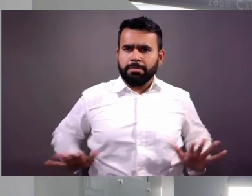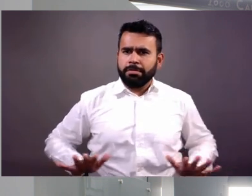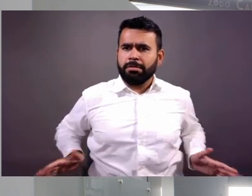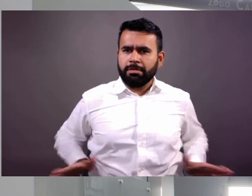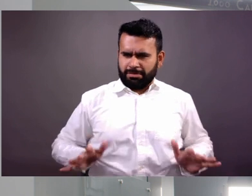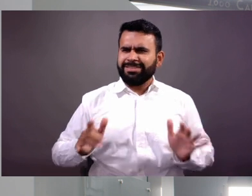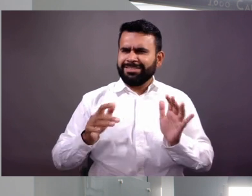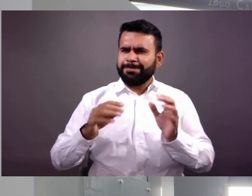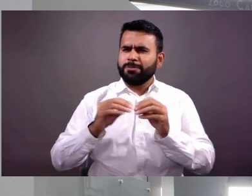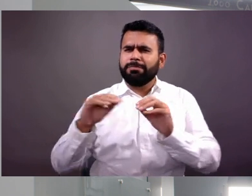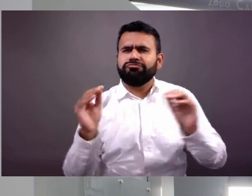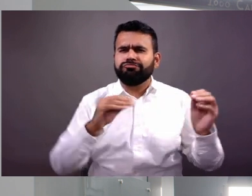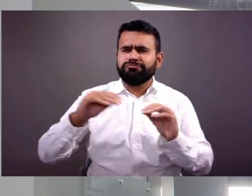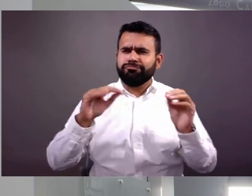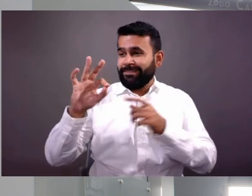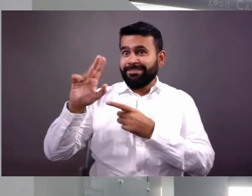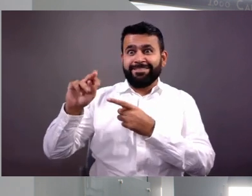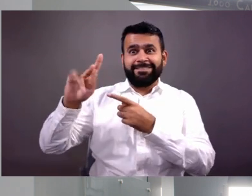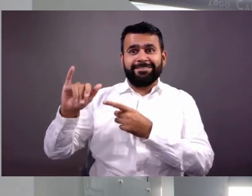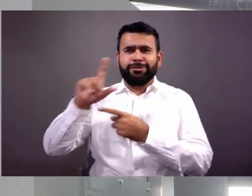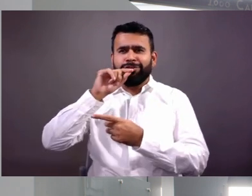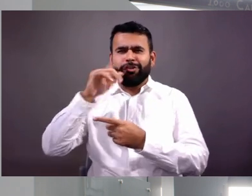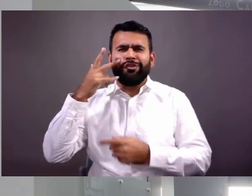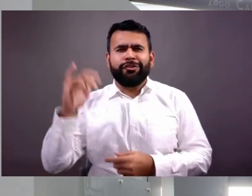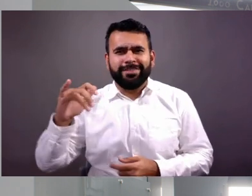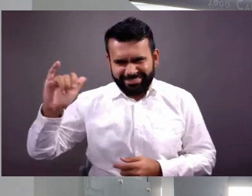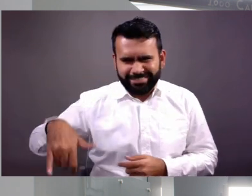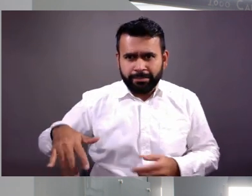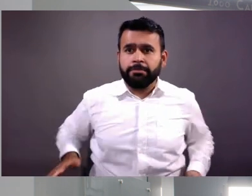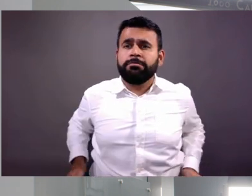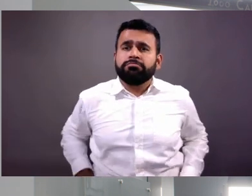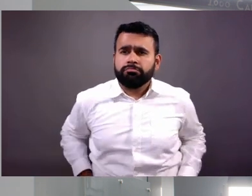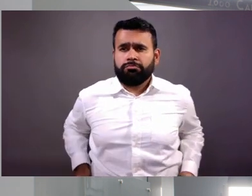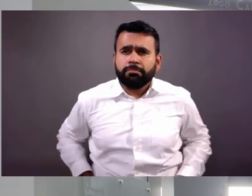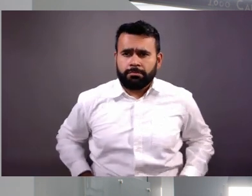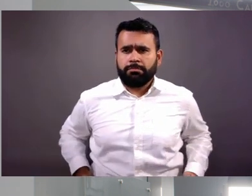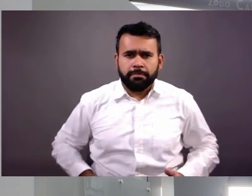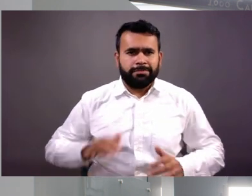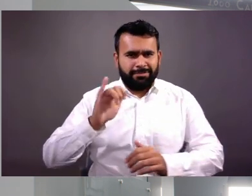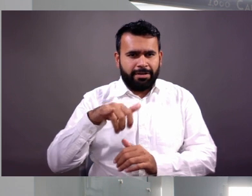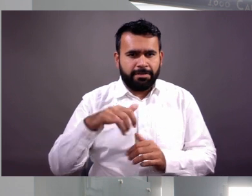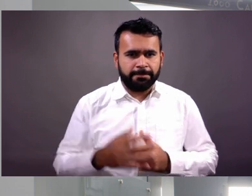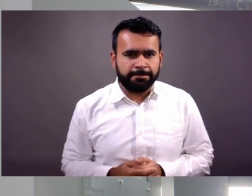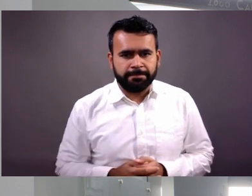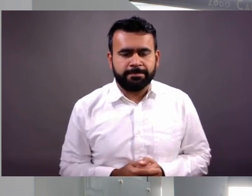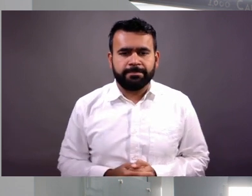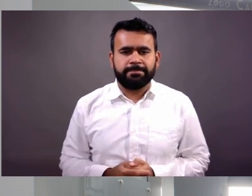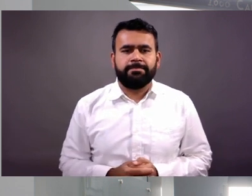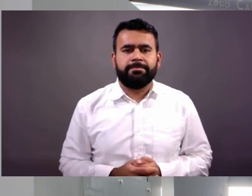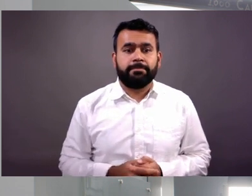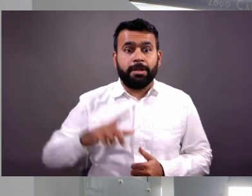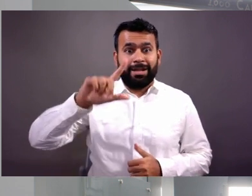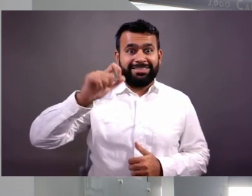forward and using those palms as a hinge, like so. So as I come around, so if I have my left